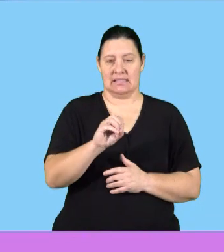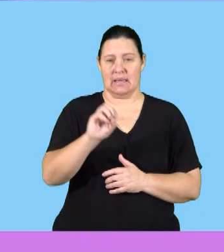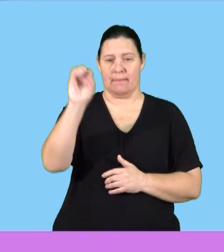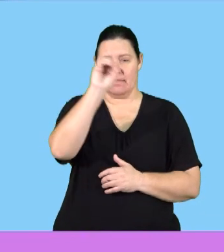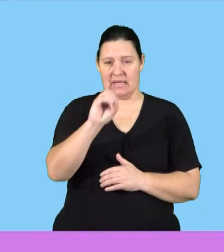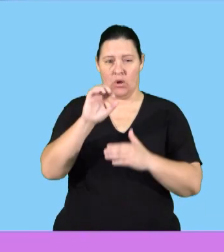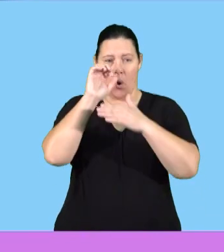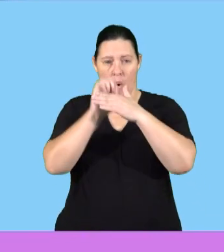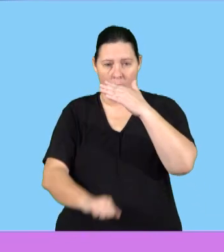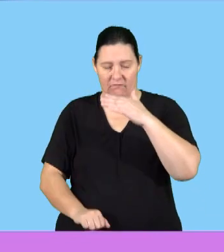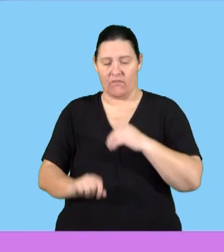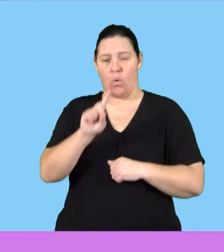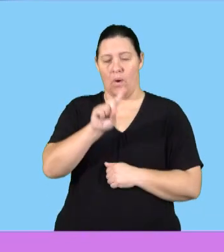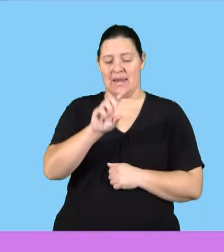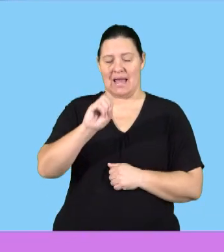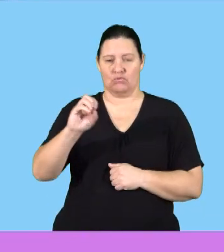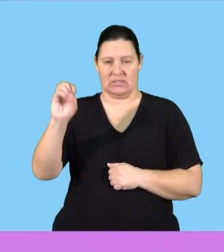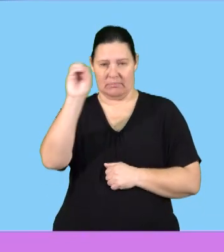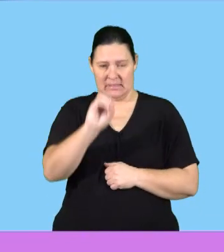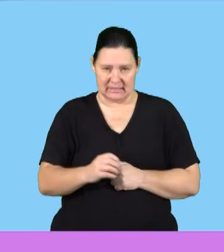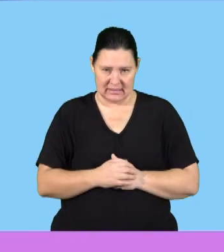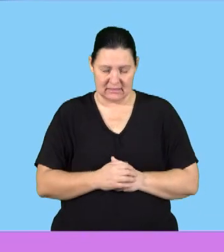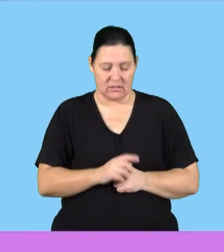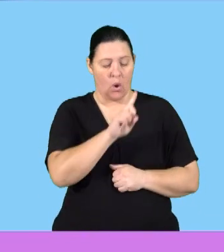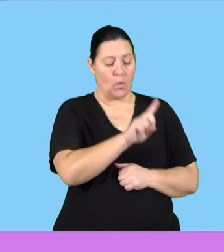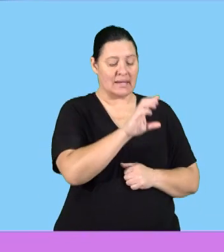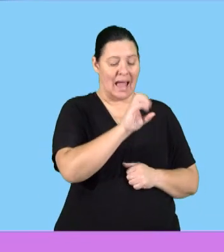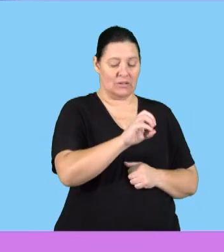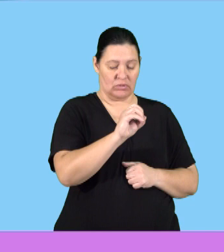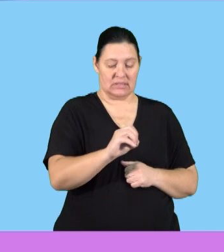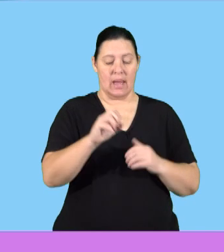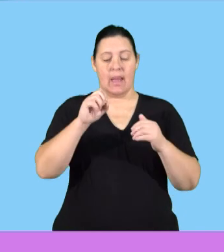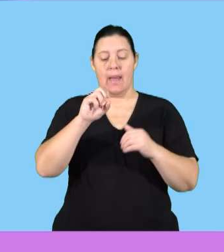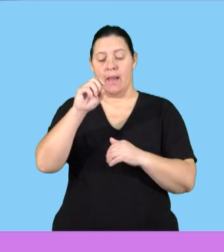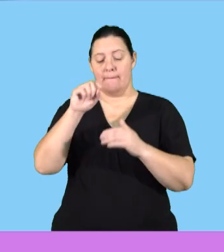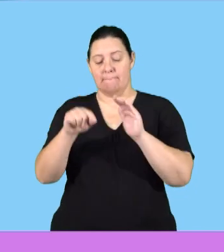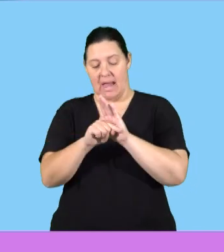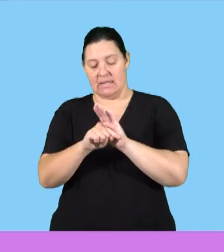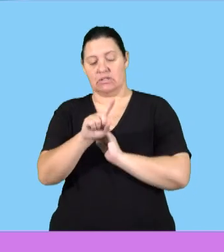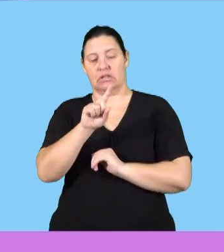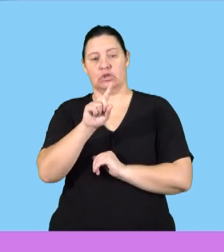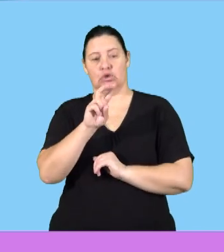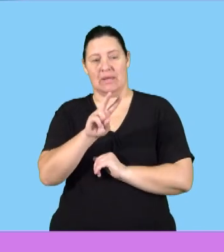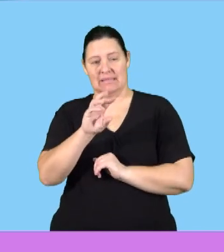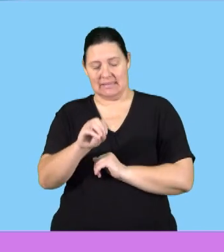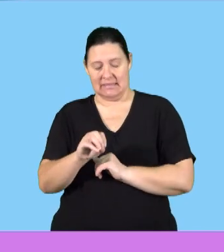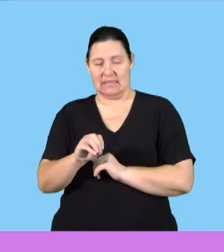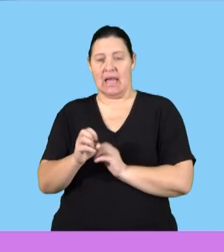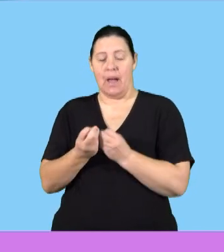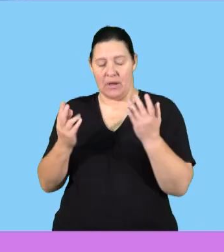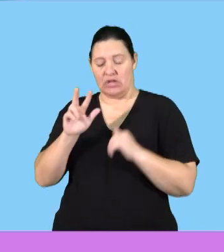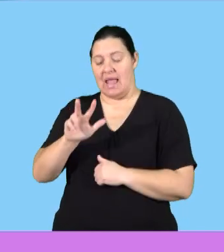take 20%, subtract it from the 100%. So 100% minus 20%